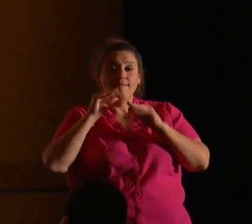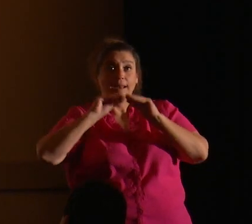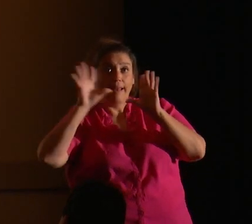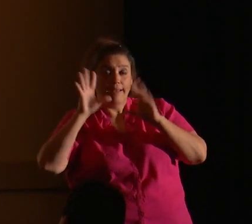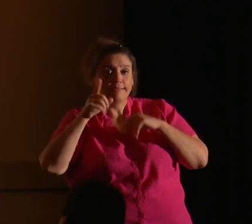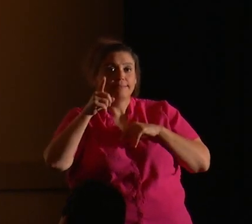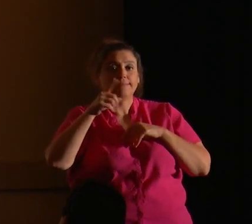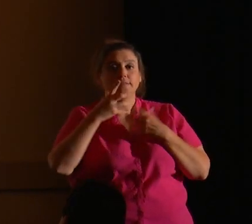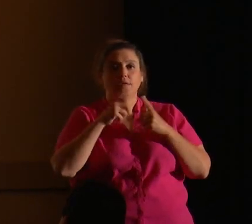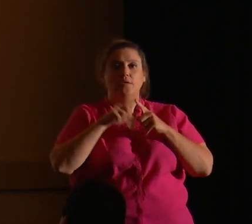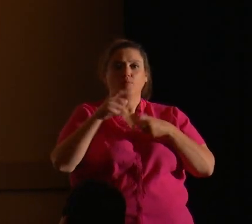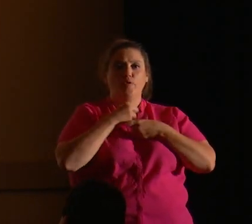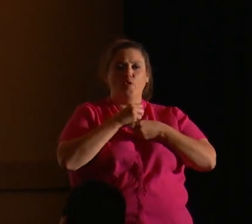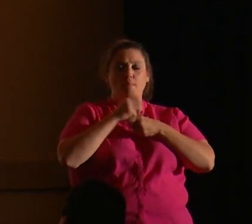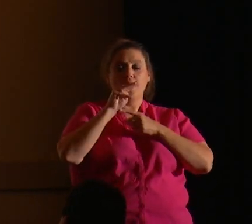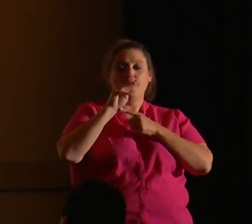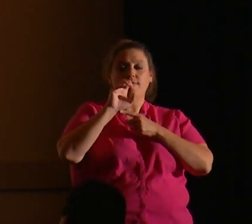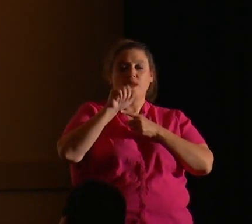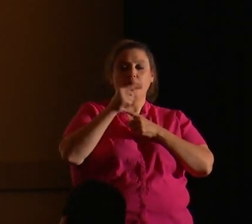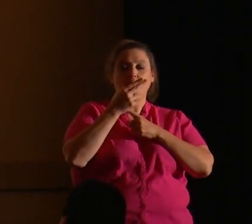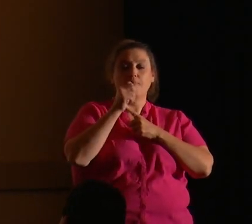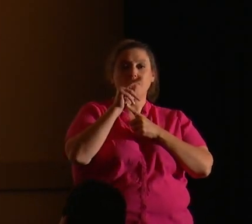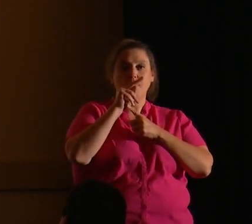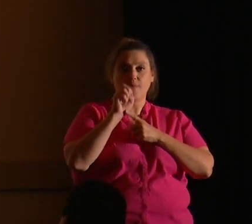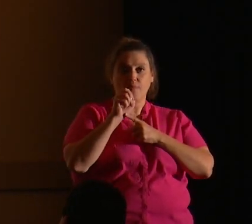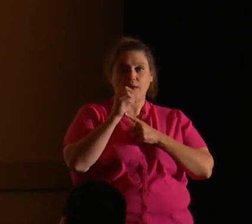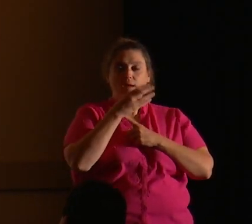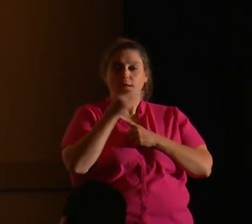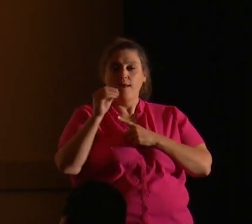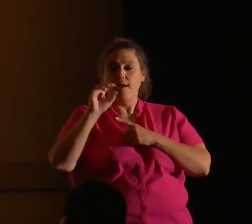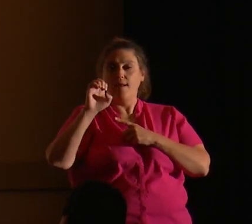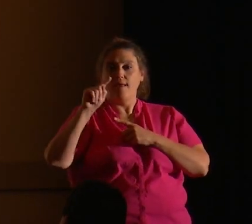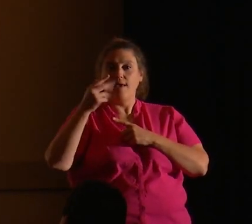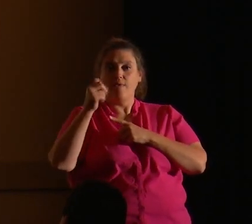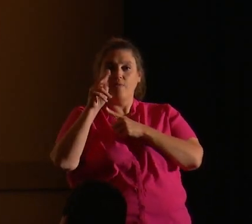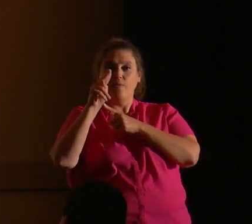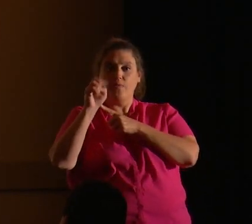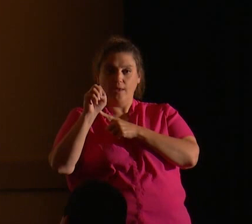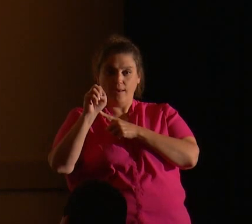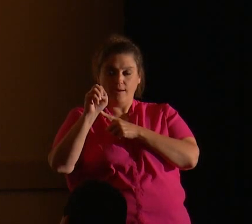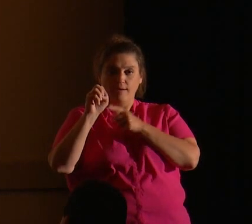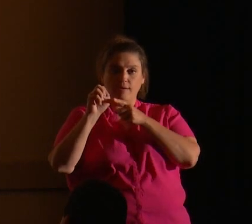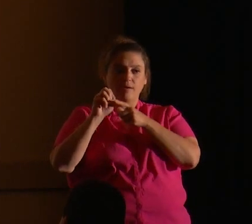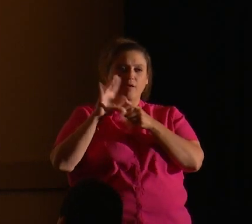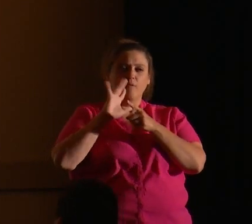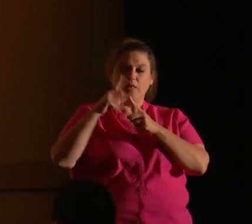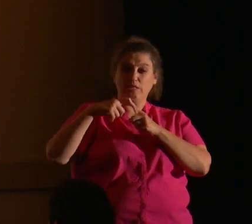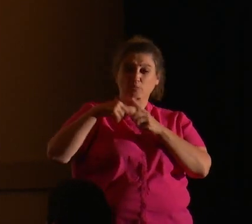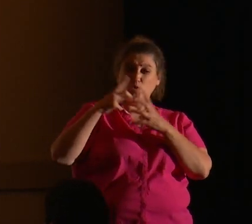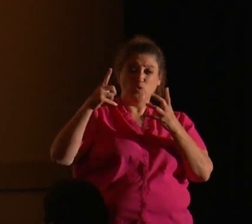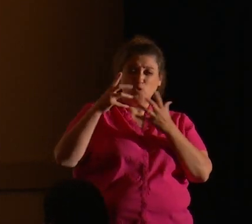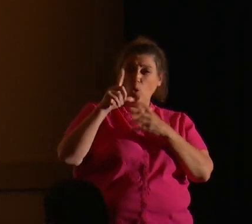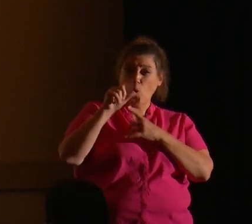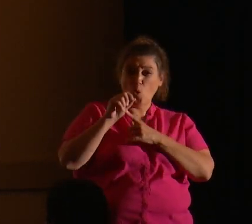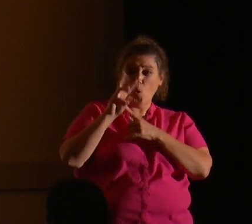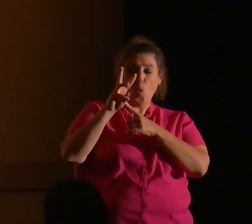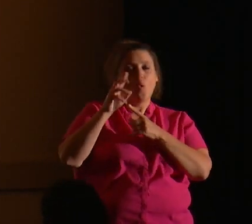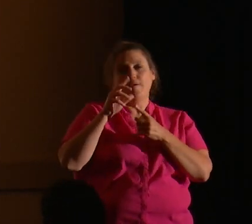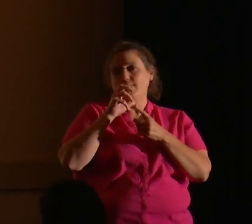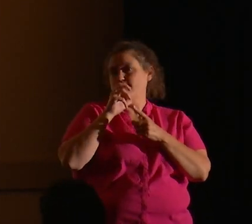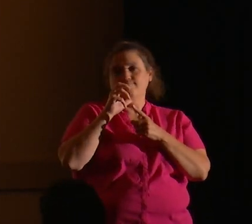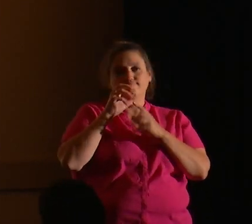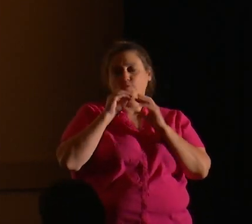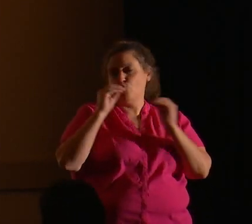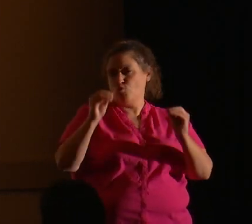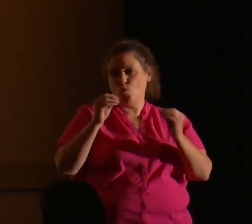they're made of methane and ethane. It's a hydrocarbon world with a temperature so low that there could never be liquid water.